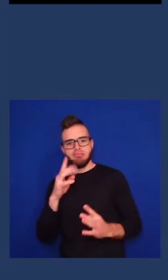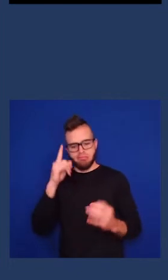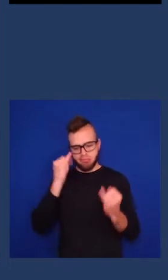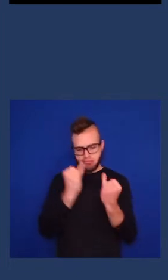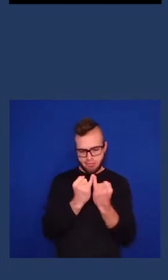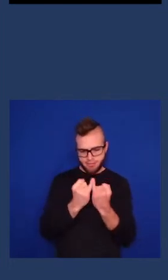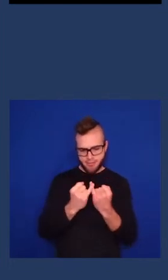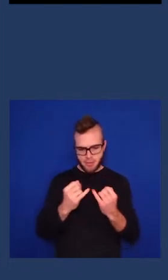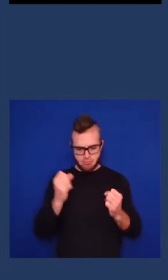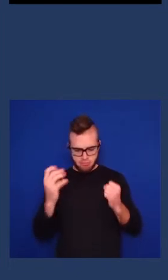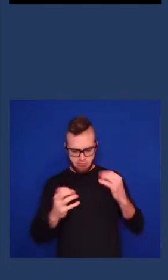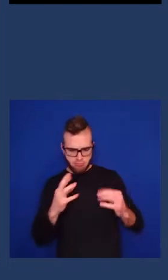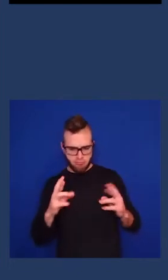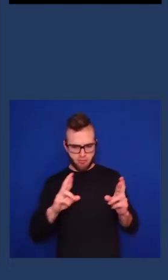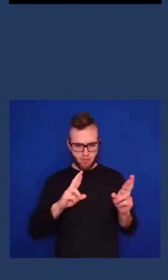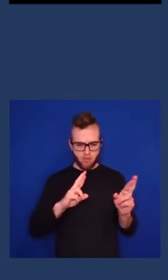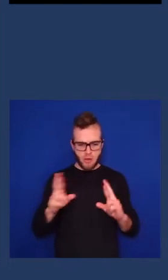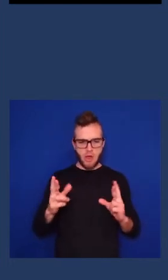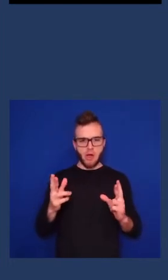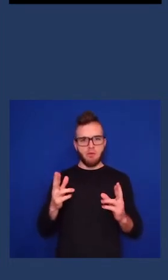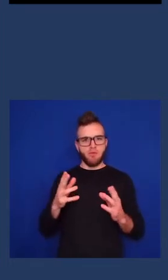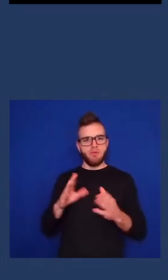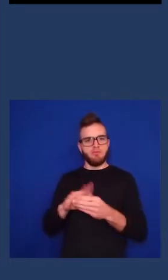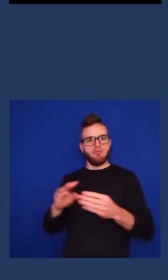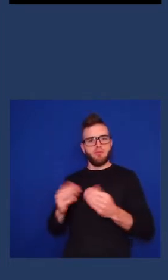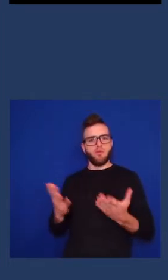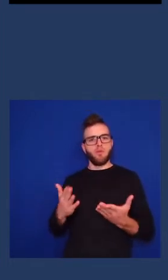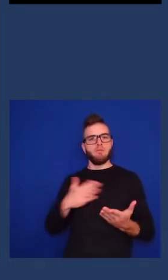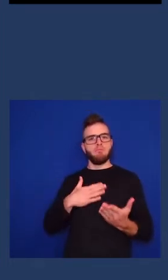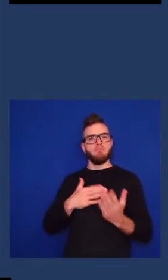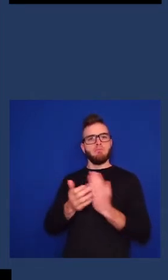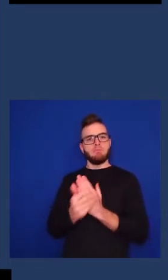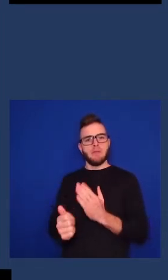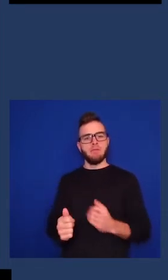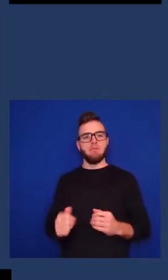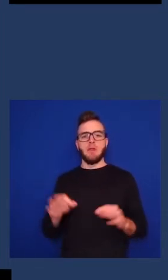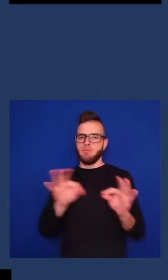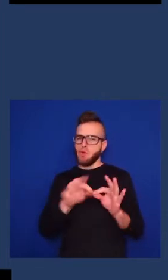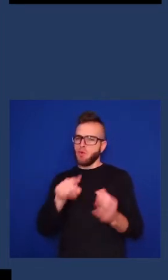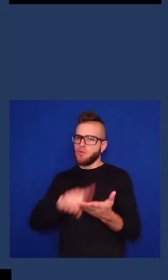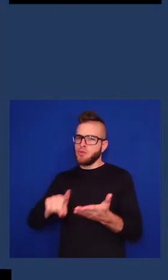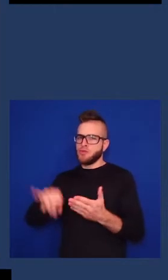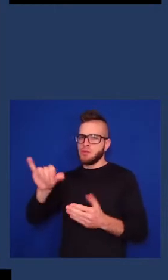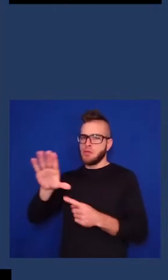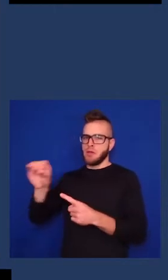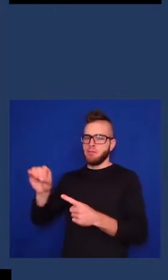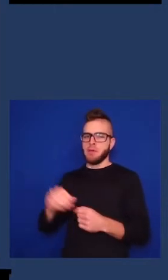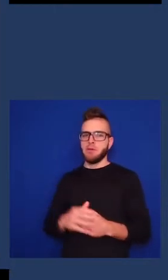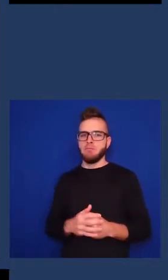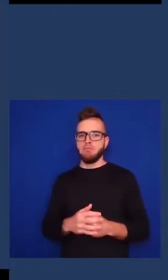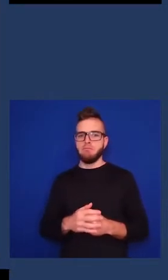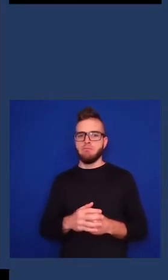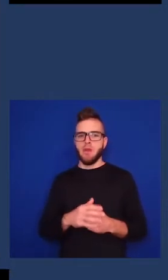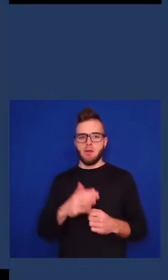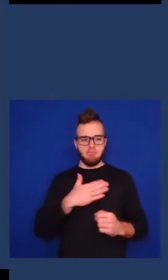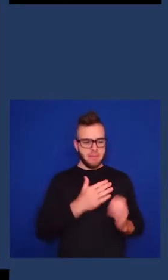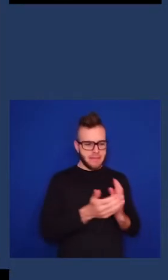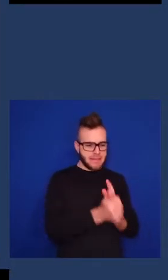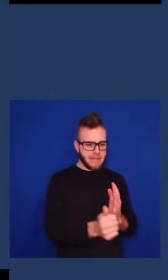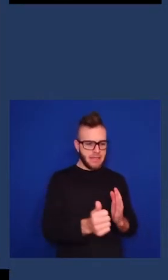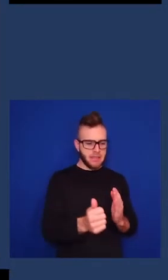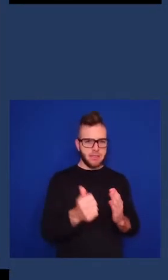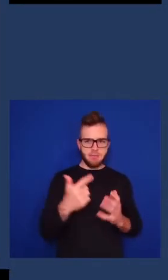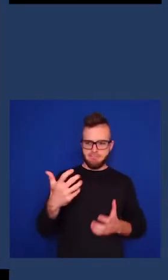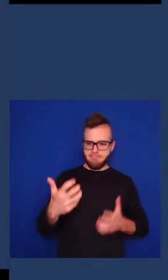your research on the company and the position and relate your experiences, skills, and interests to that specific